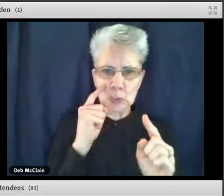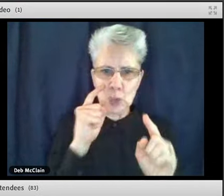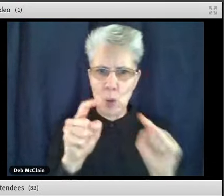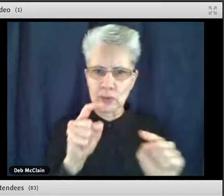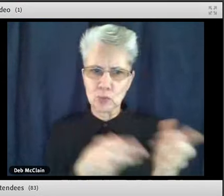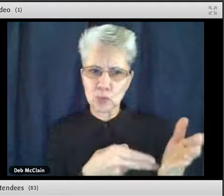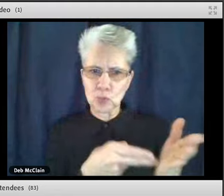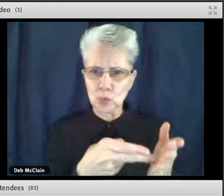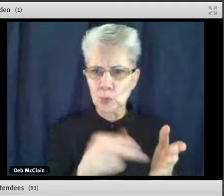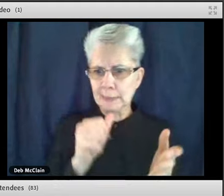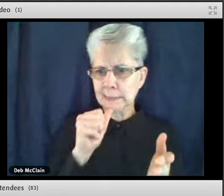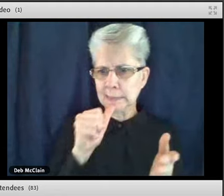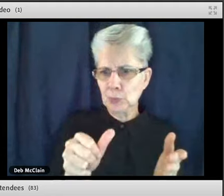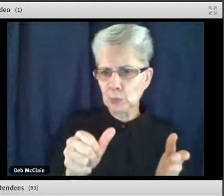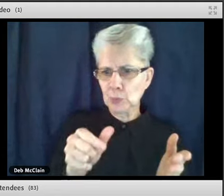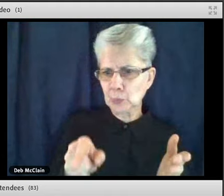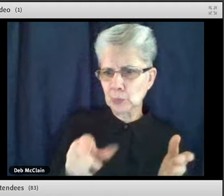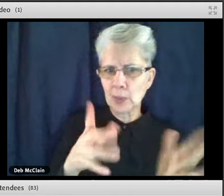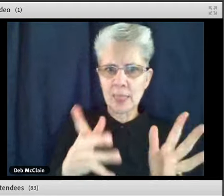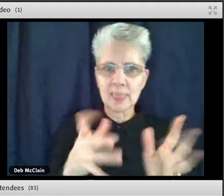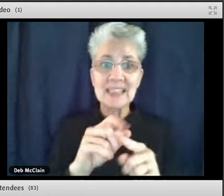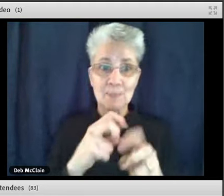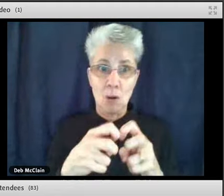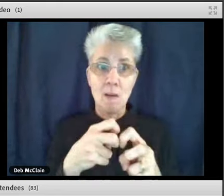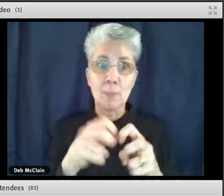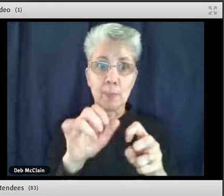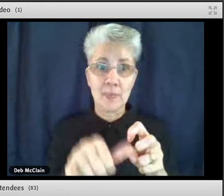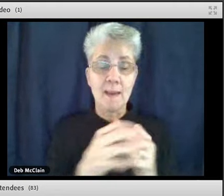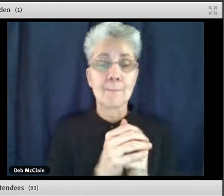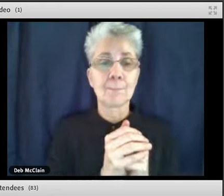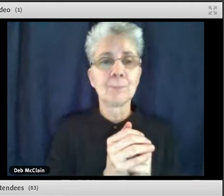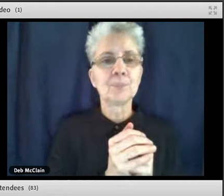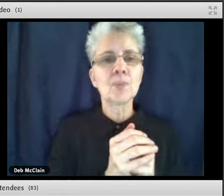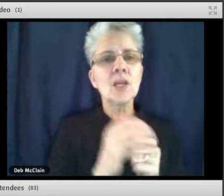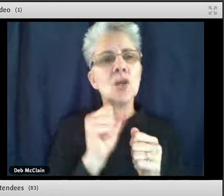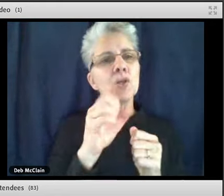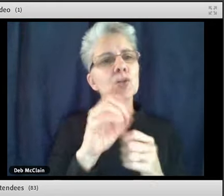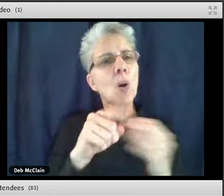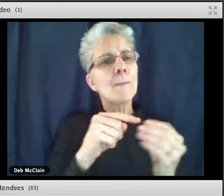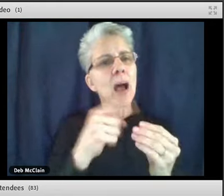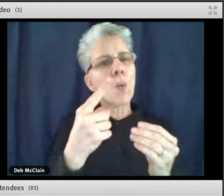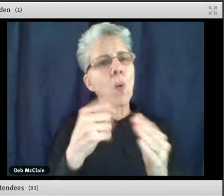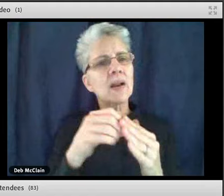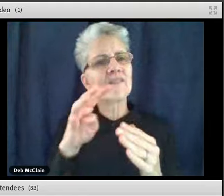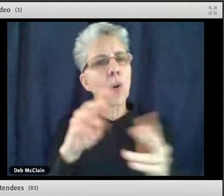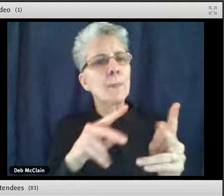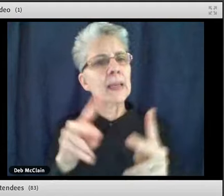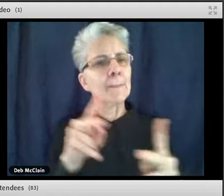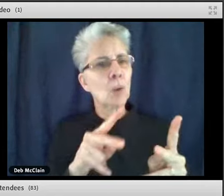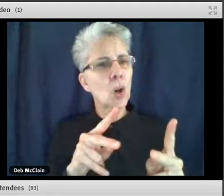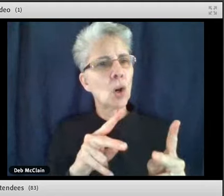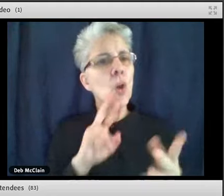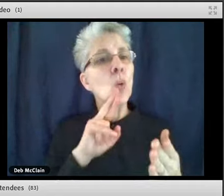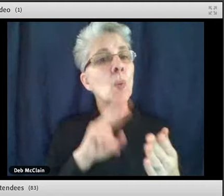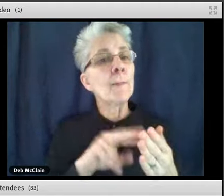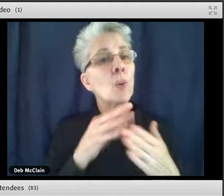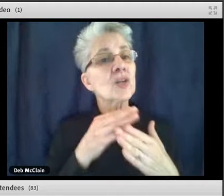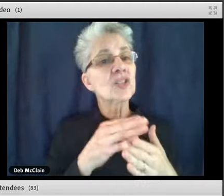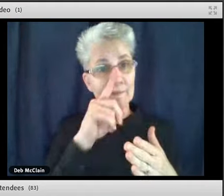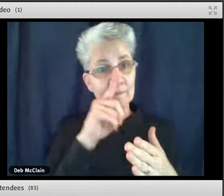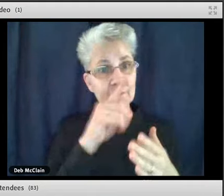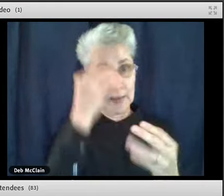Not to criticize your dentist, but you know, credibility sometimes comes into play, right? It can hurt a lot of people. If